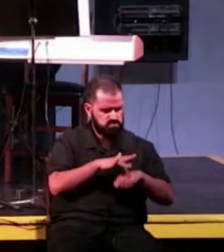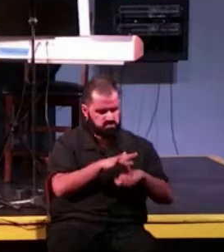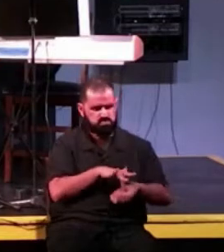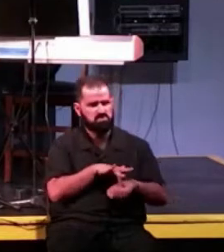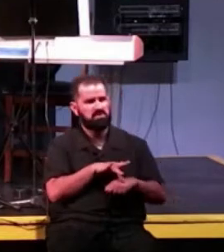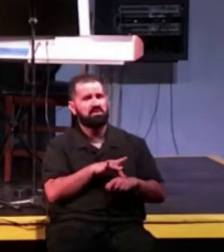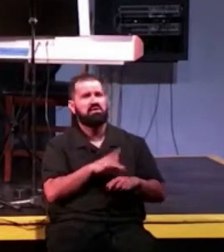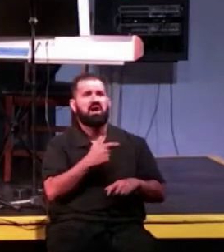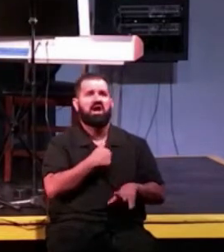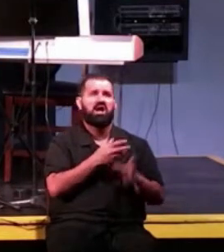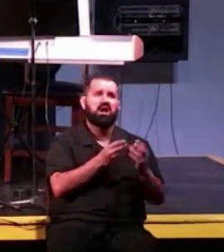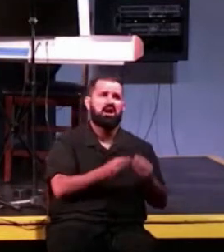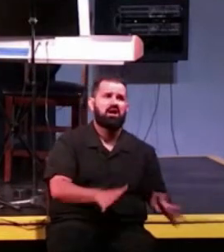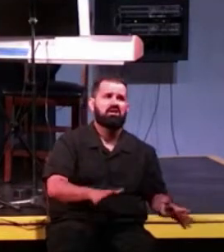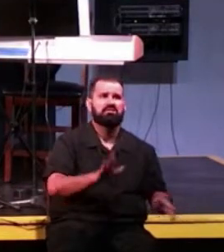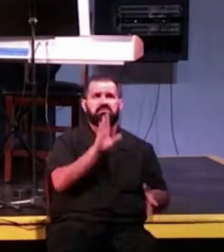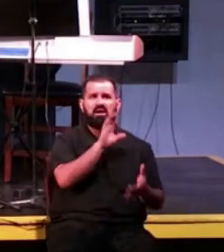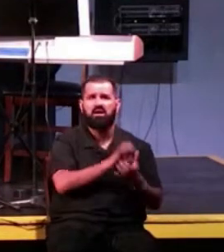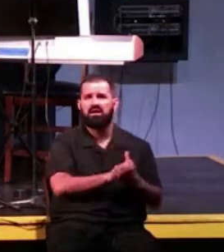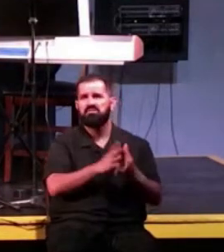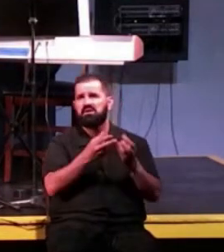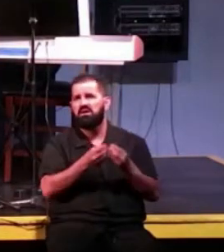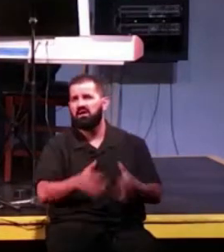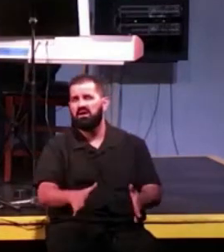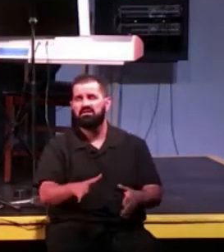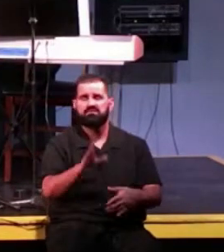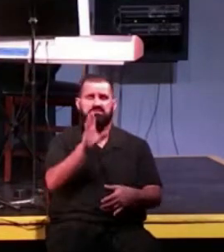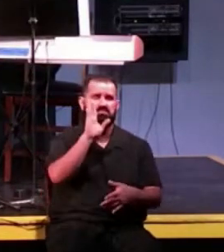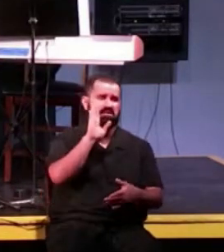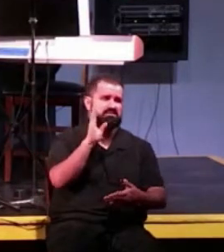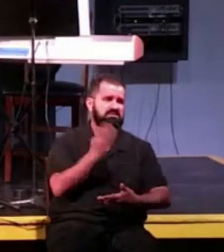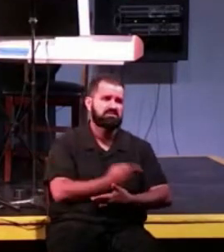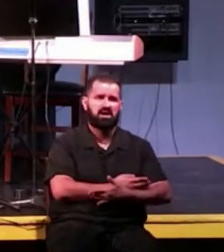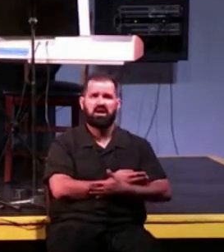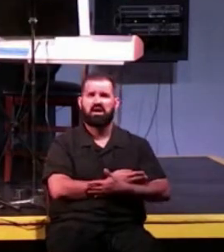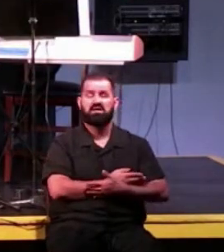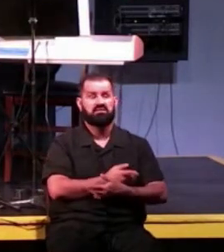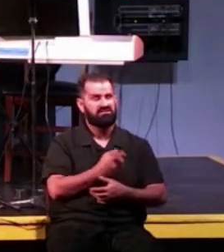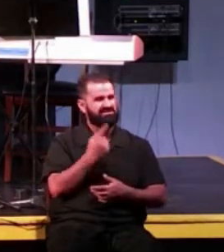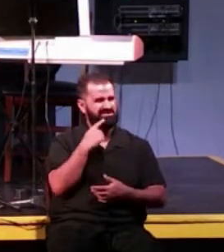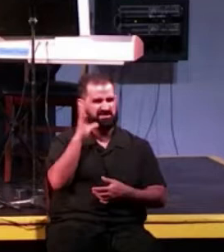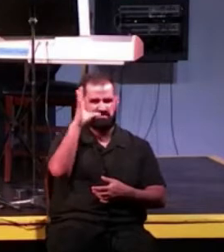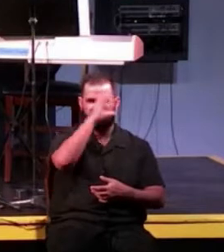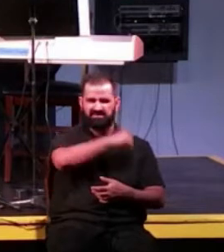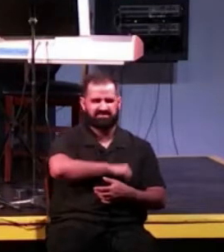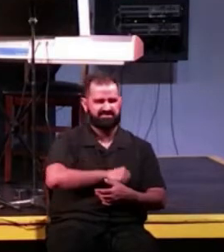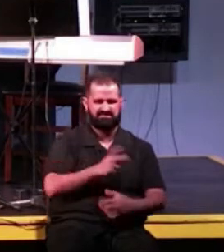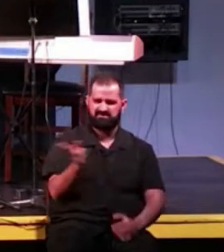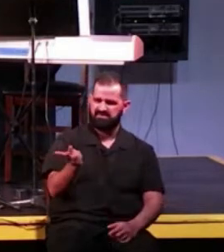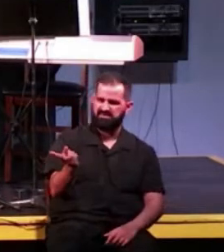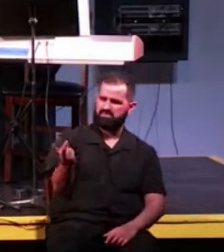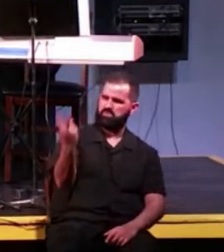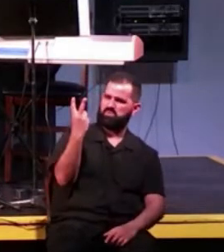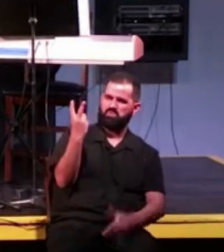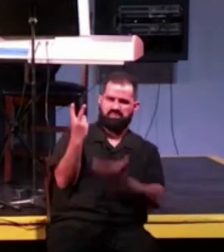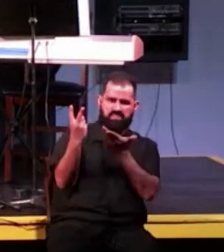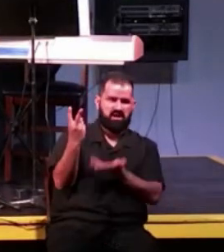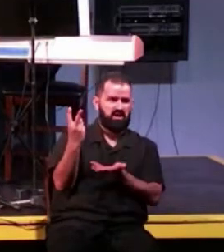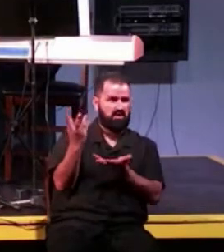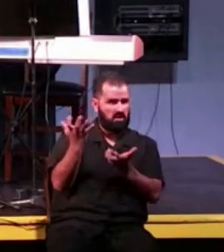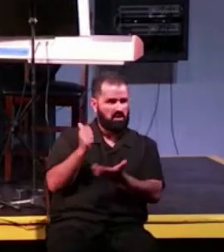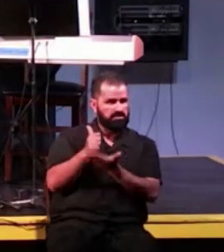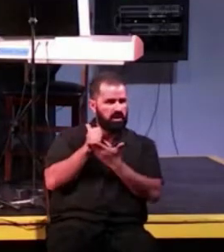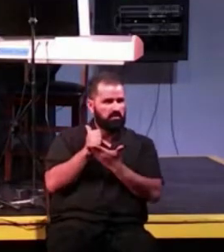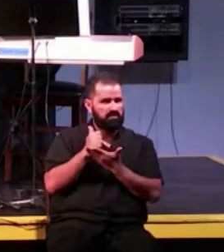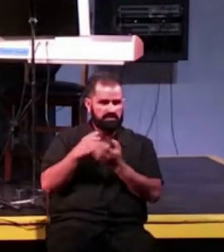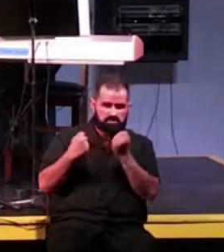she lost, her kids and her husband, that she took advantage, she took for granted those that were actually with her, who wanted to